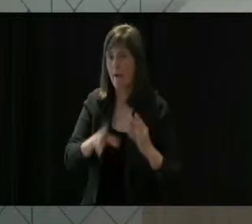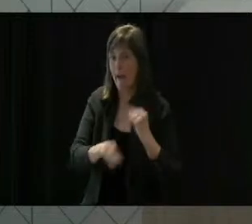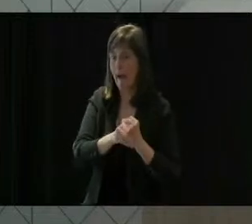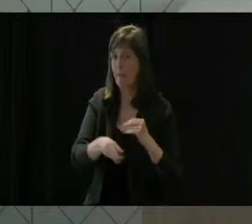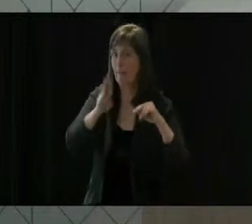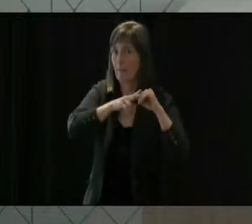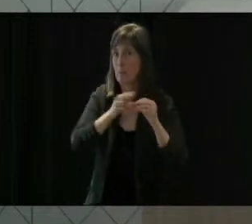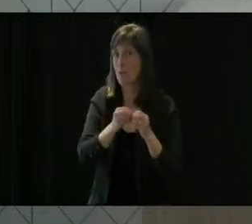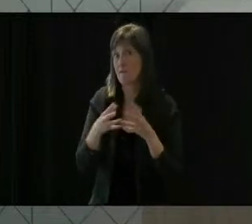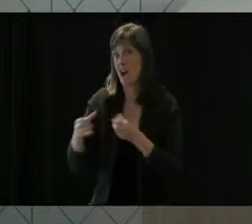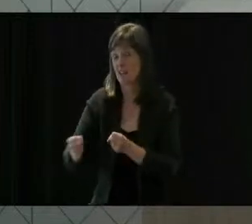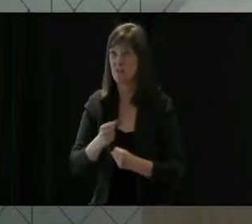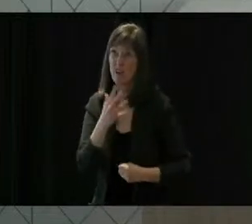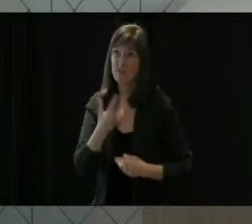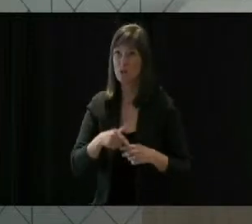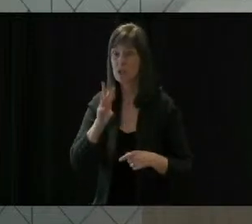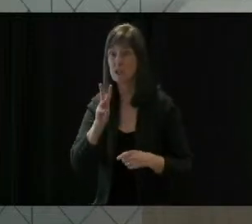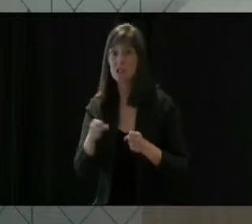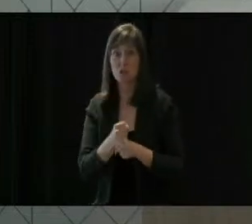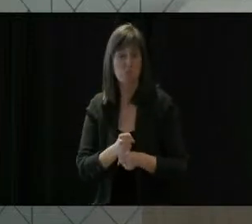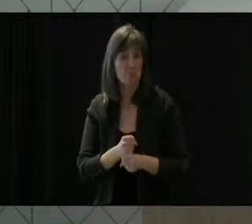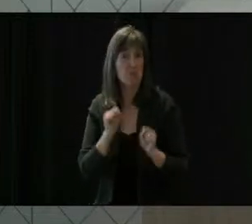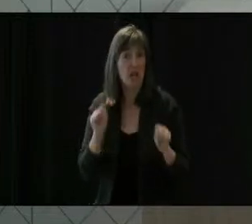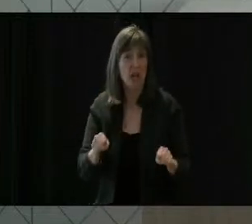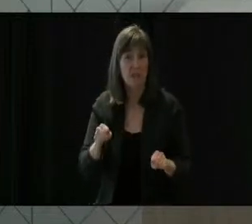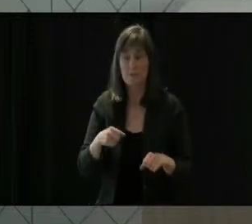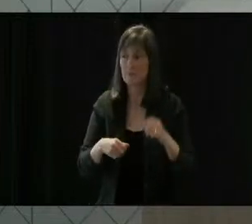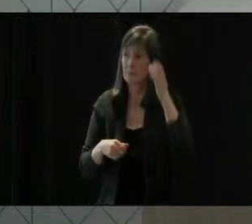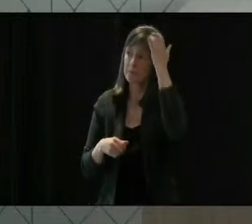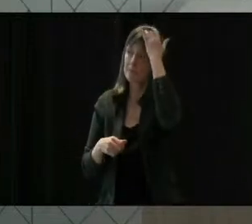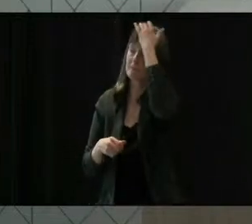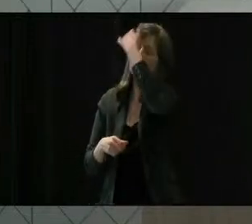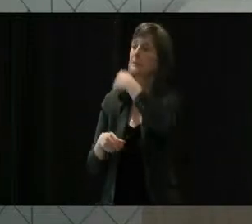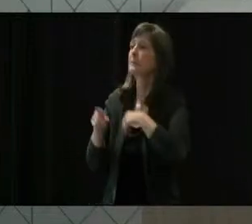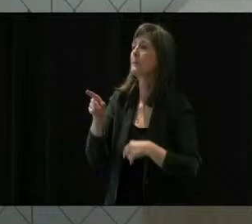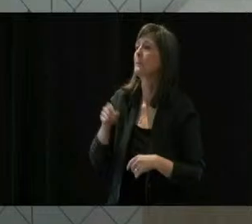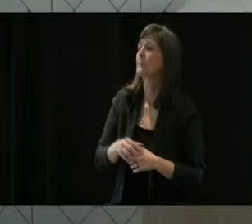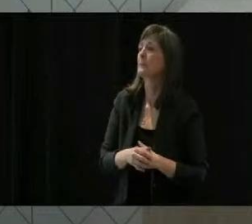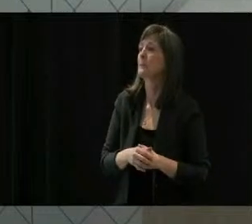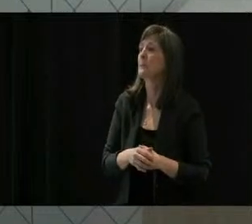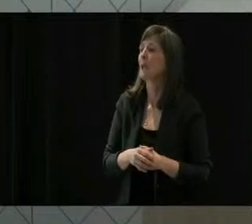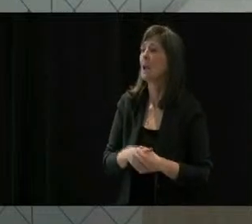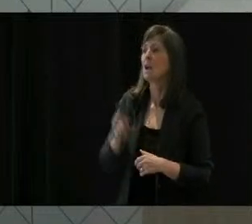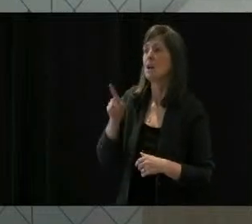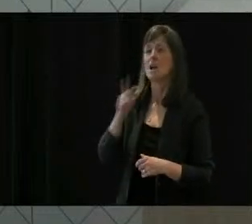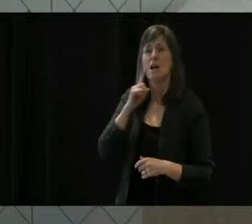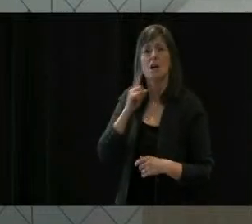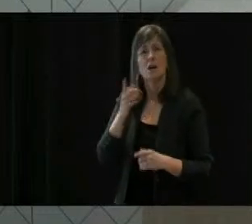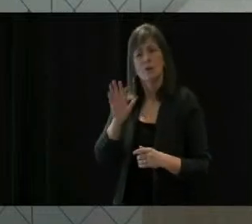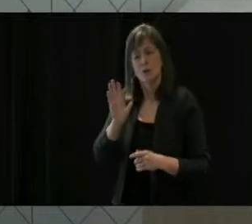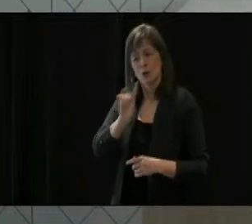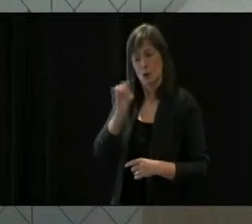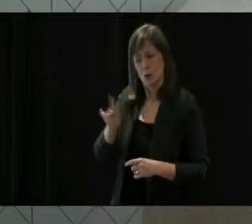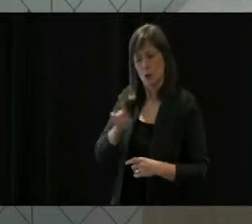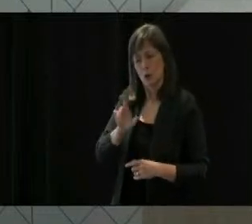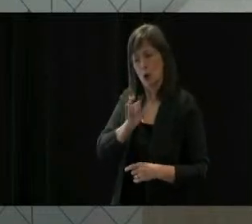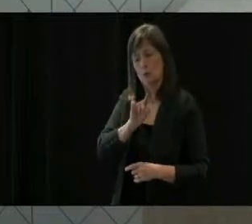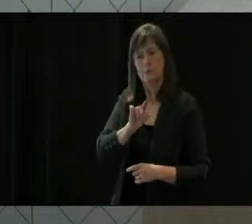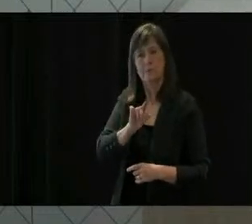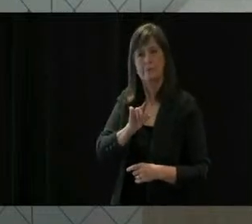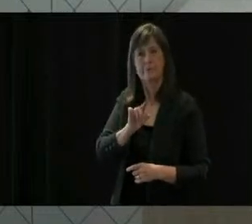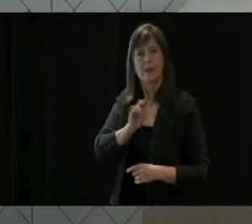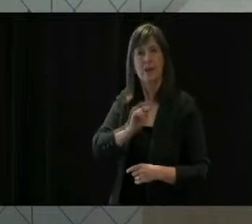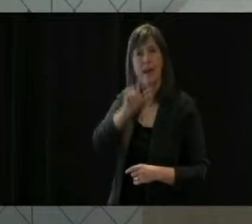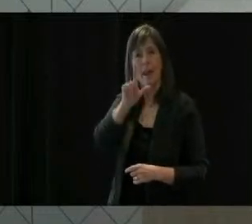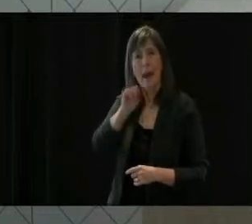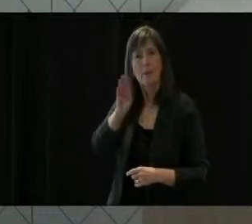How important is it to get the Gull Island or the Churchill Falls, all the different projects in